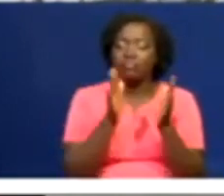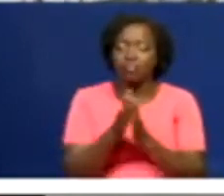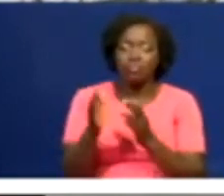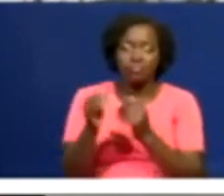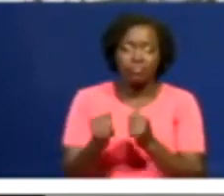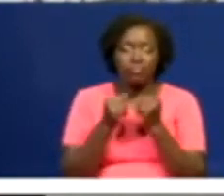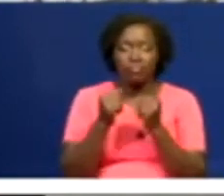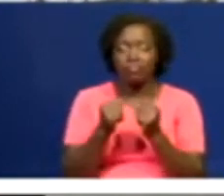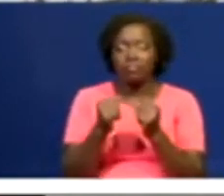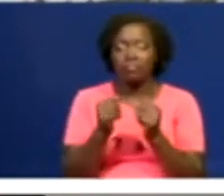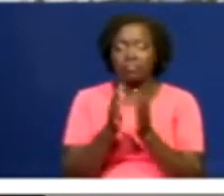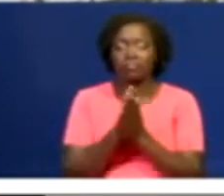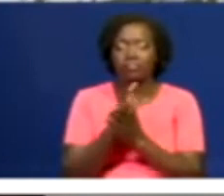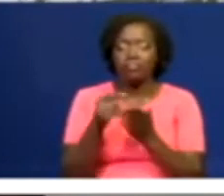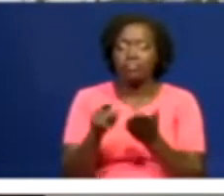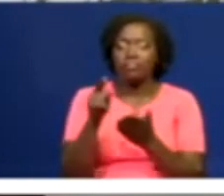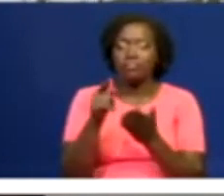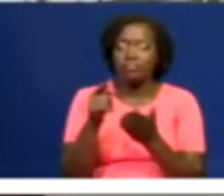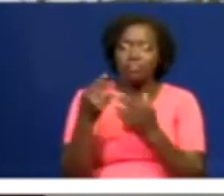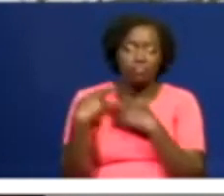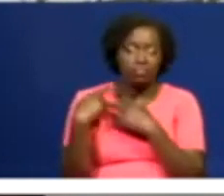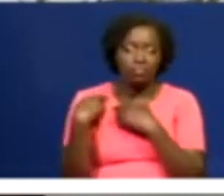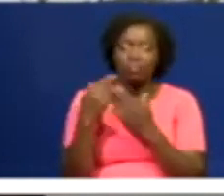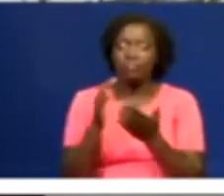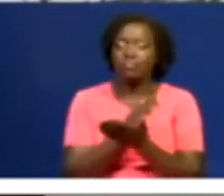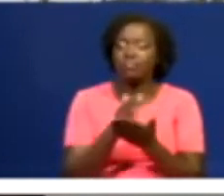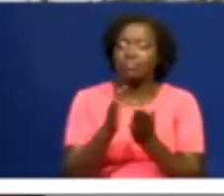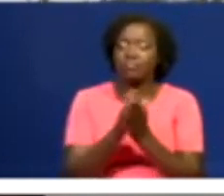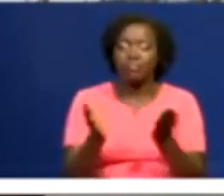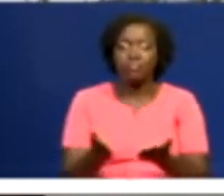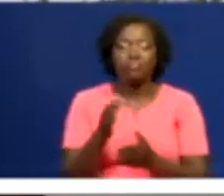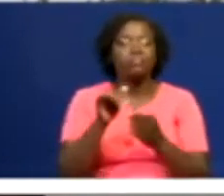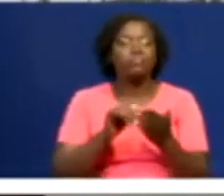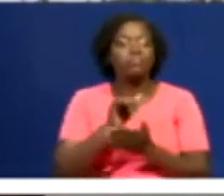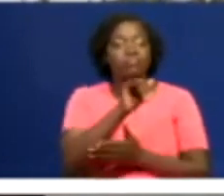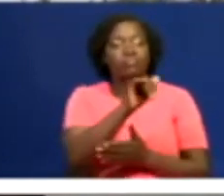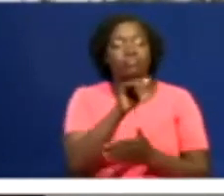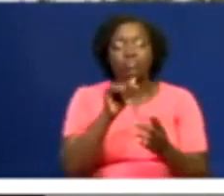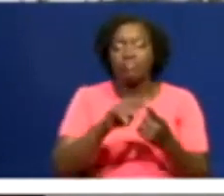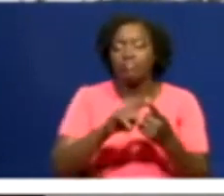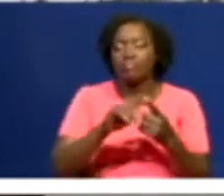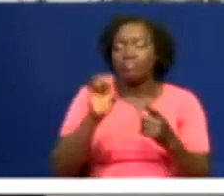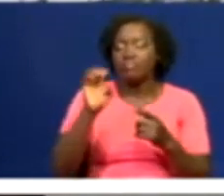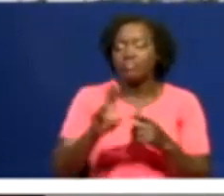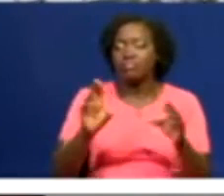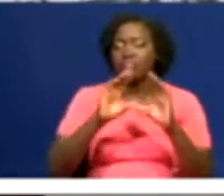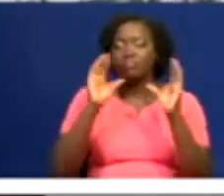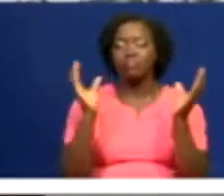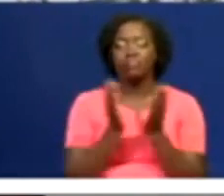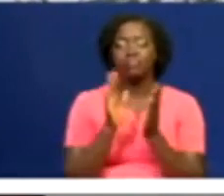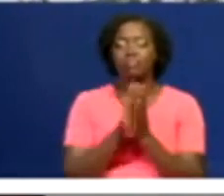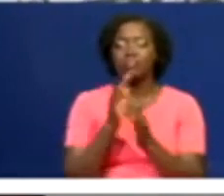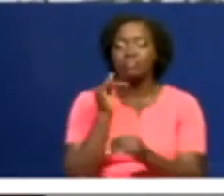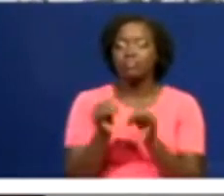strengthen its manufacturing sector in order to enhance our exports to EU globally. We are